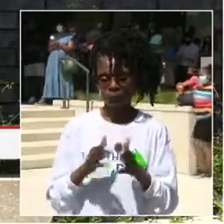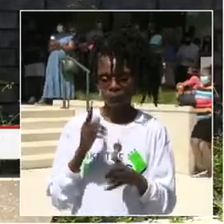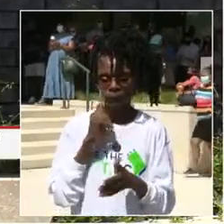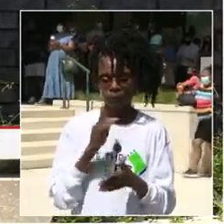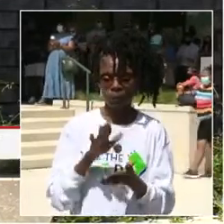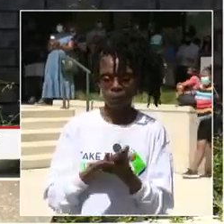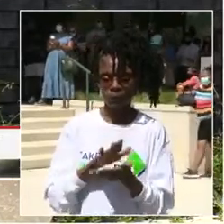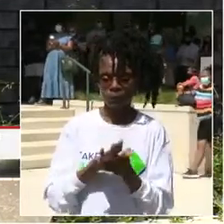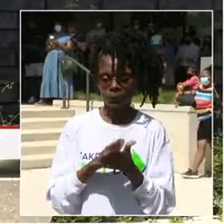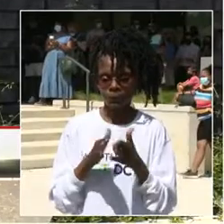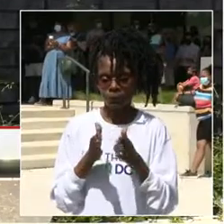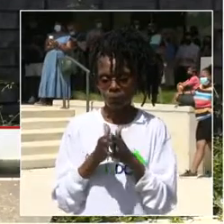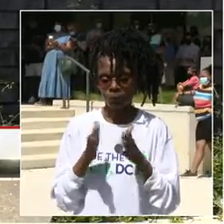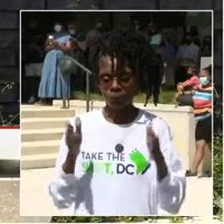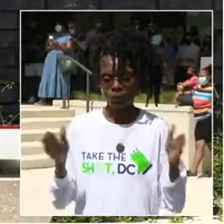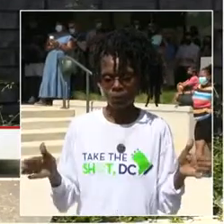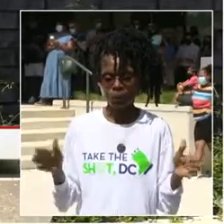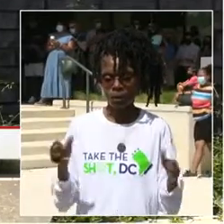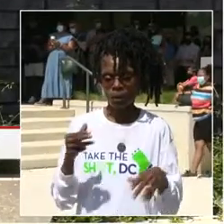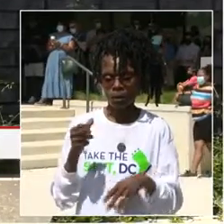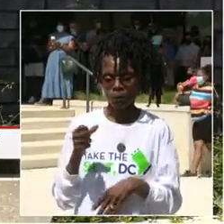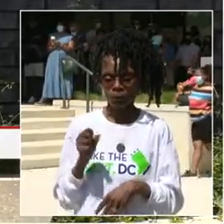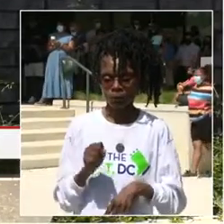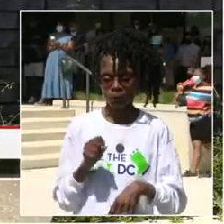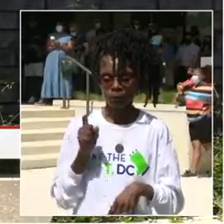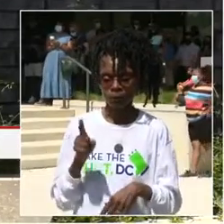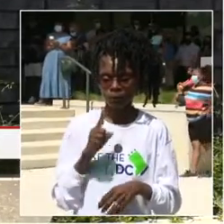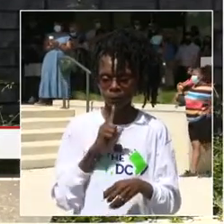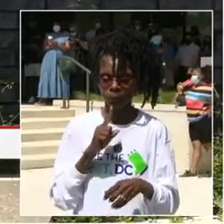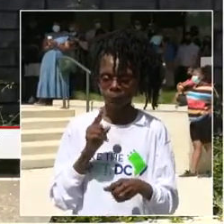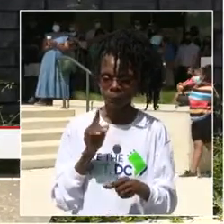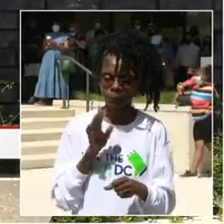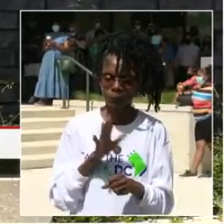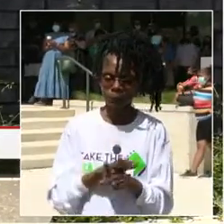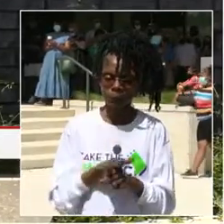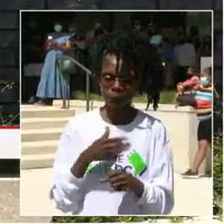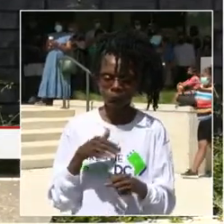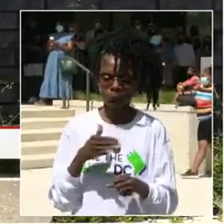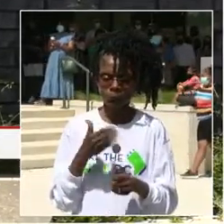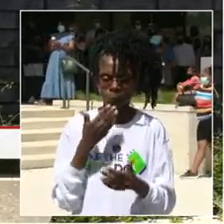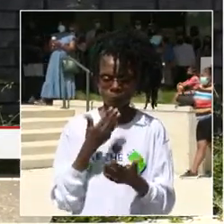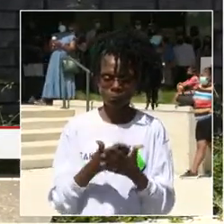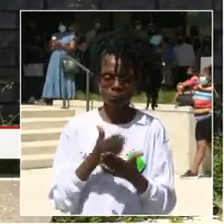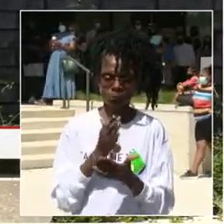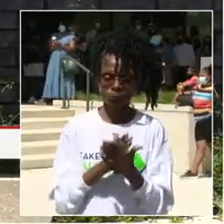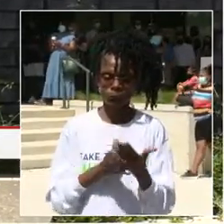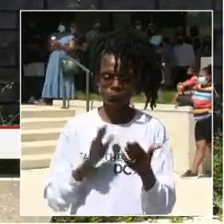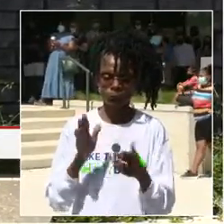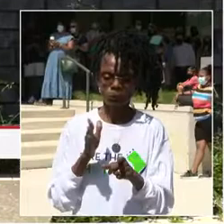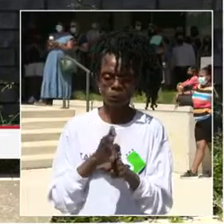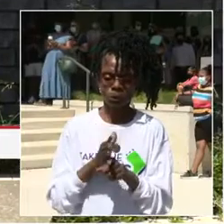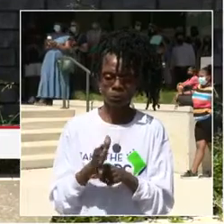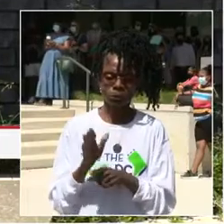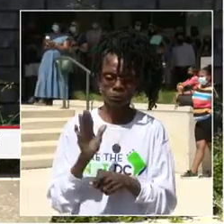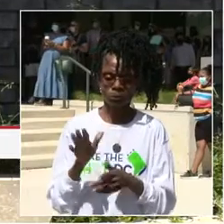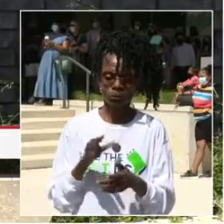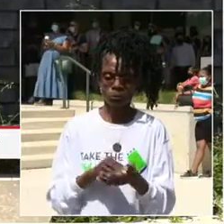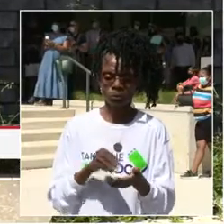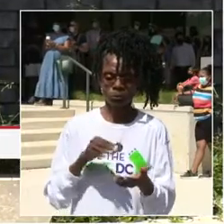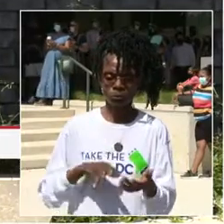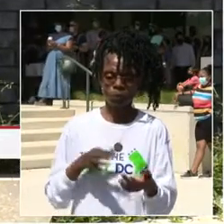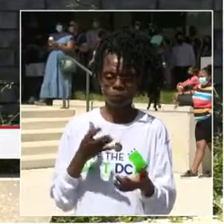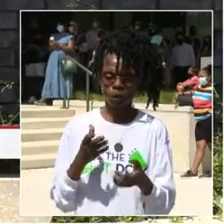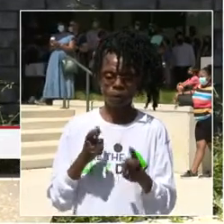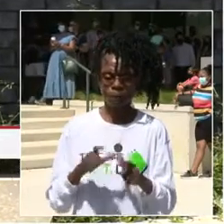asked Principal Berger, because she's committed a good part of her career to these young people. And I said, Principal Berger, we have a big job ahead